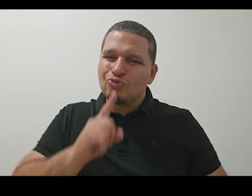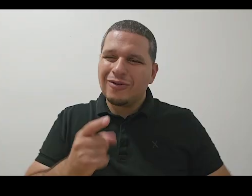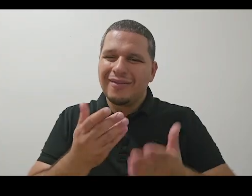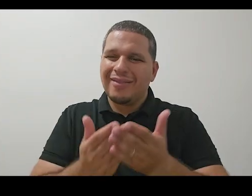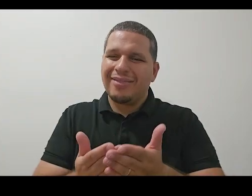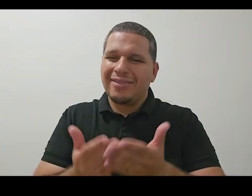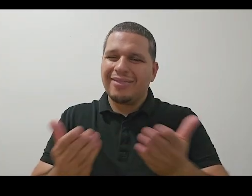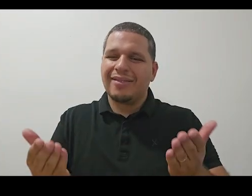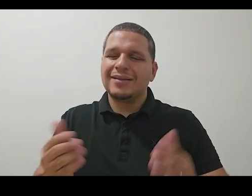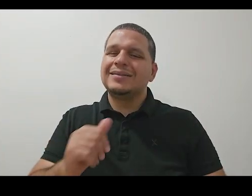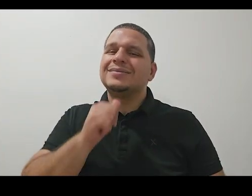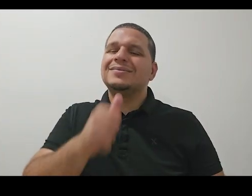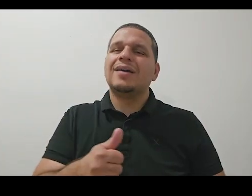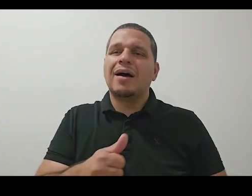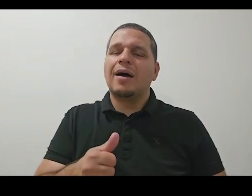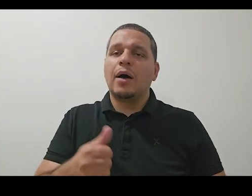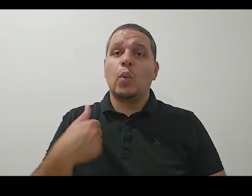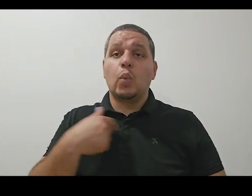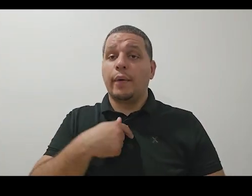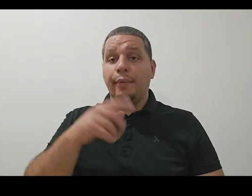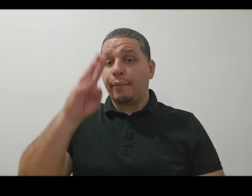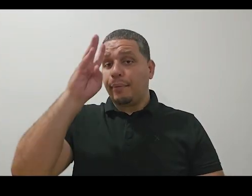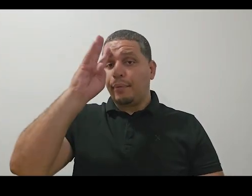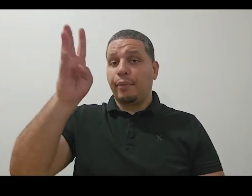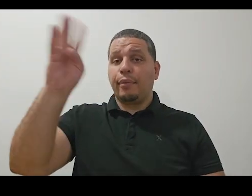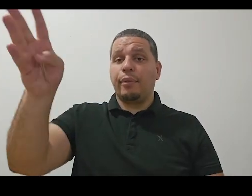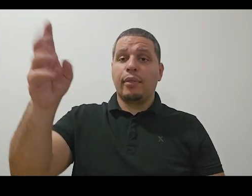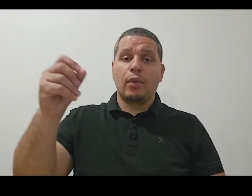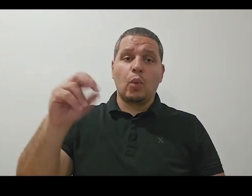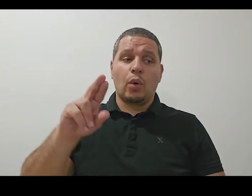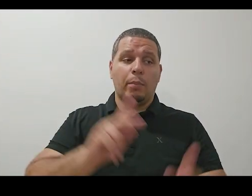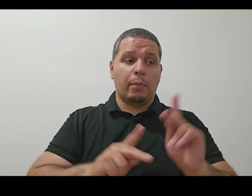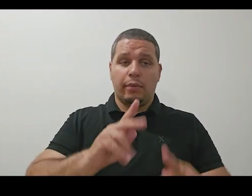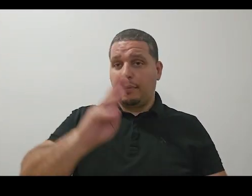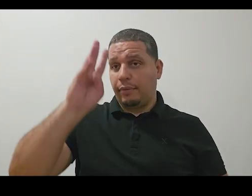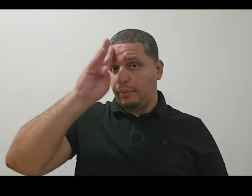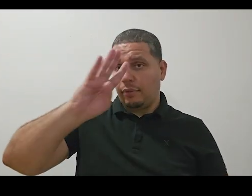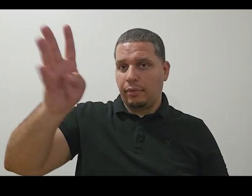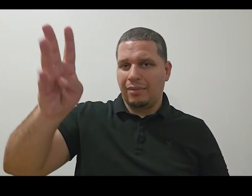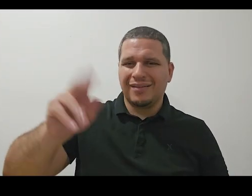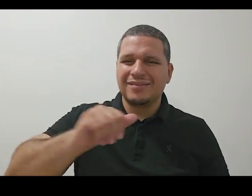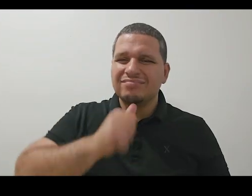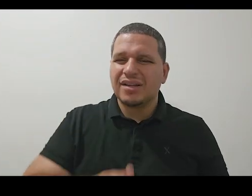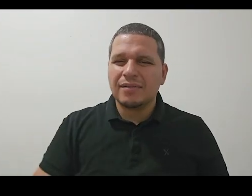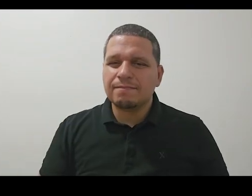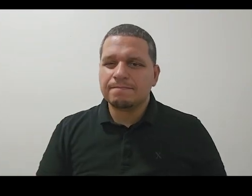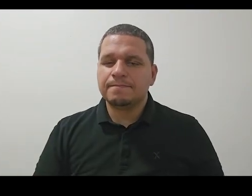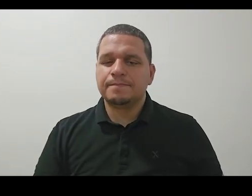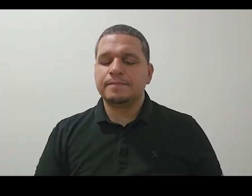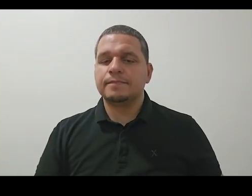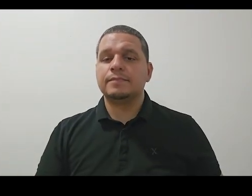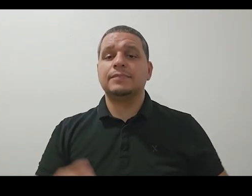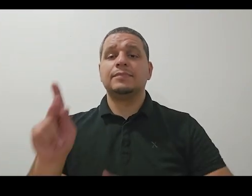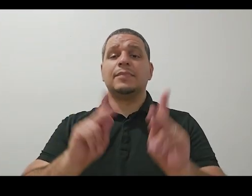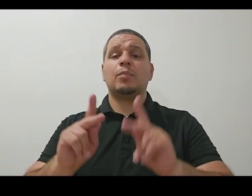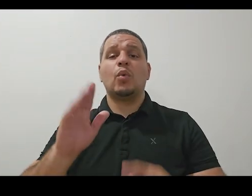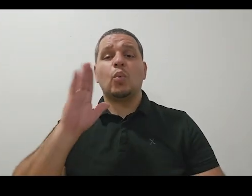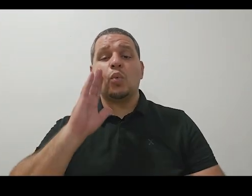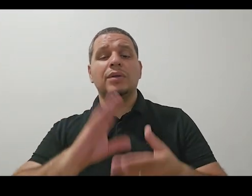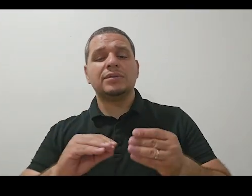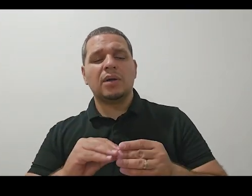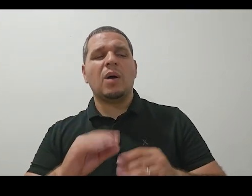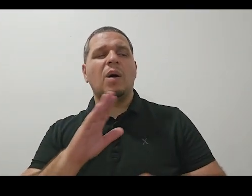This is not something that is fictitious or made up, so, when people